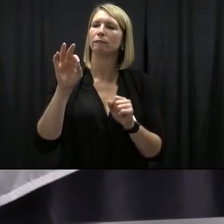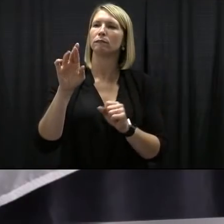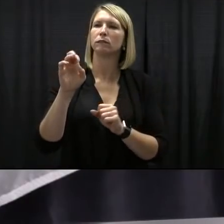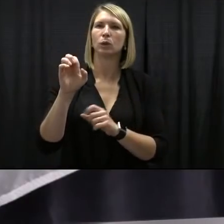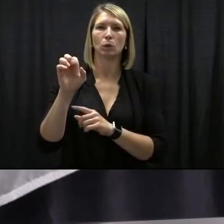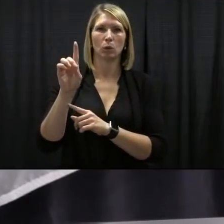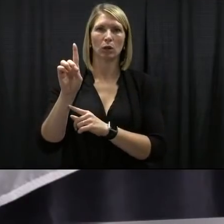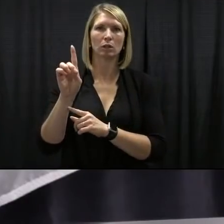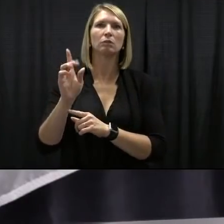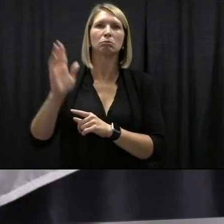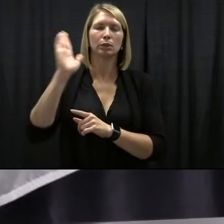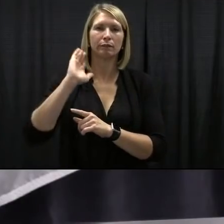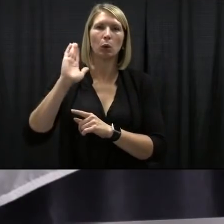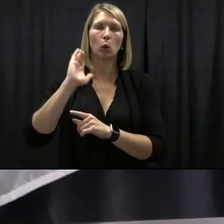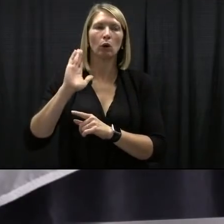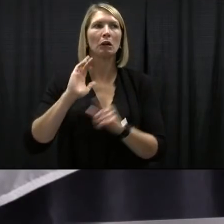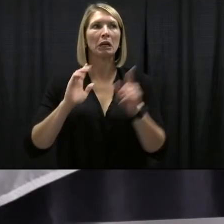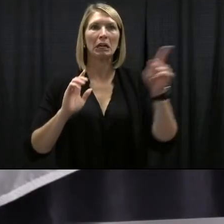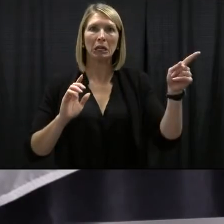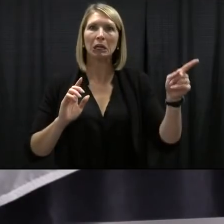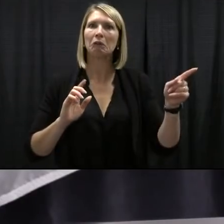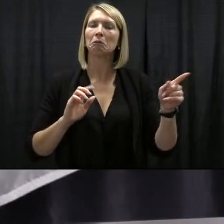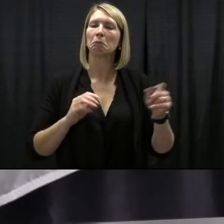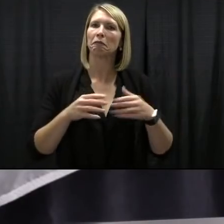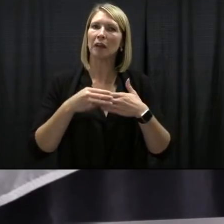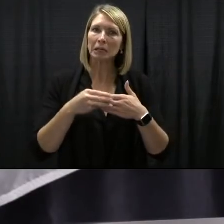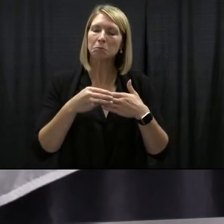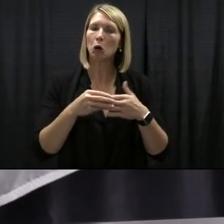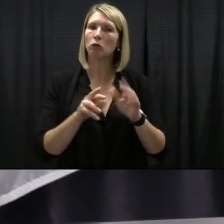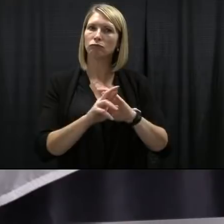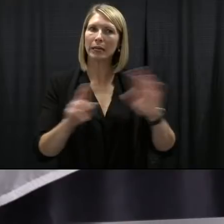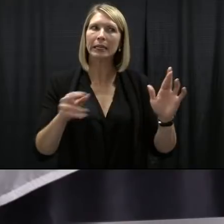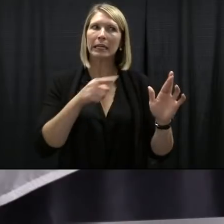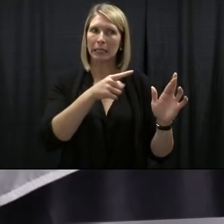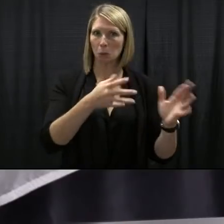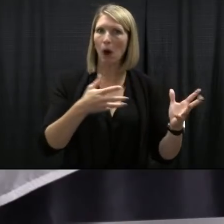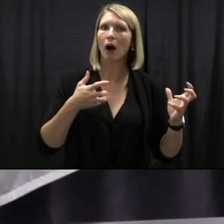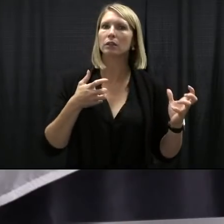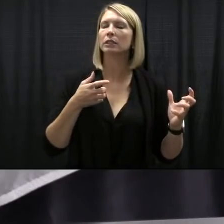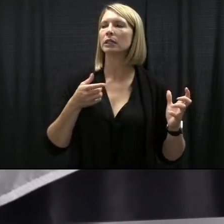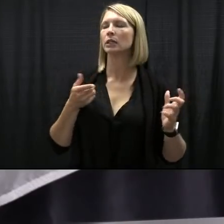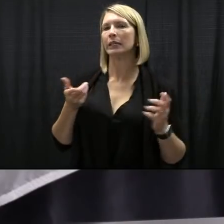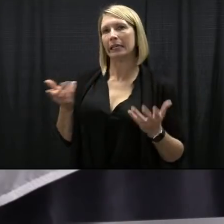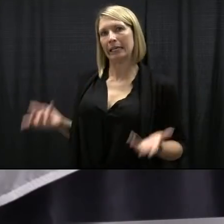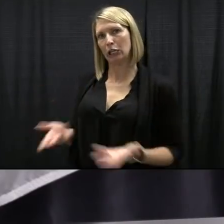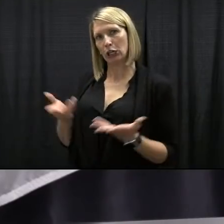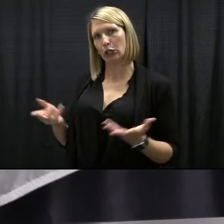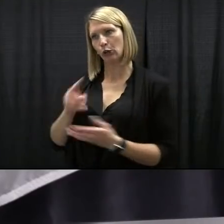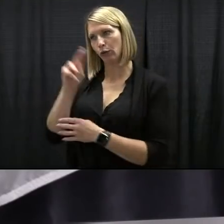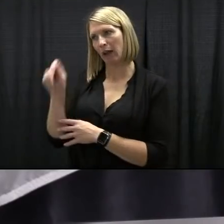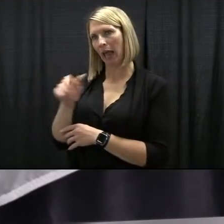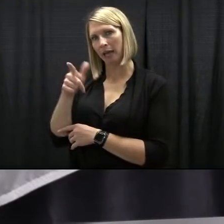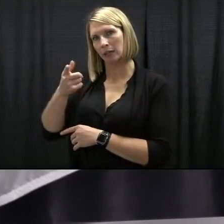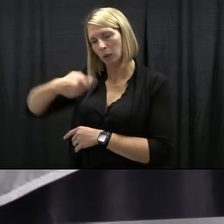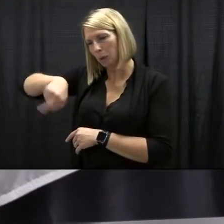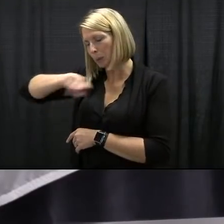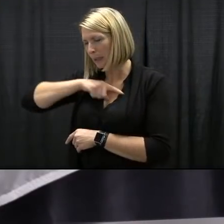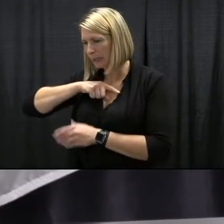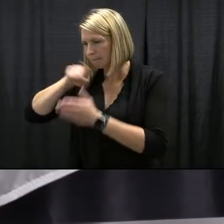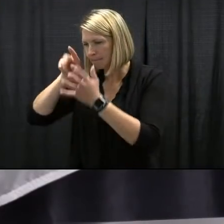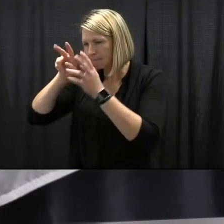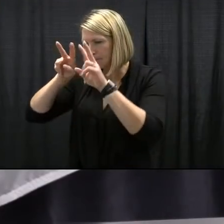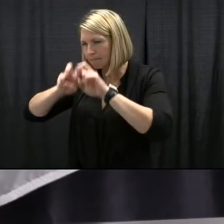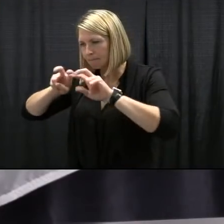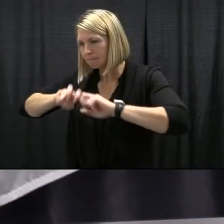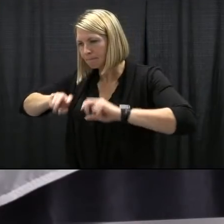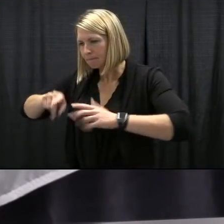it. And we began organizing here on the ground in Newfoundland and Labrador in concert and cooperation with our regional health